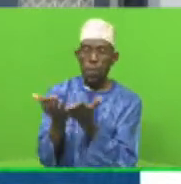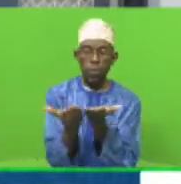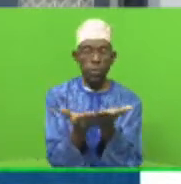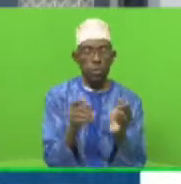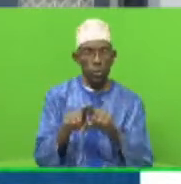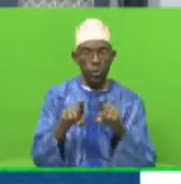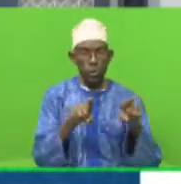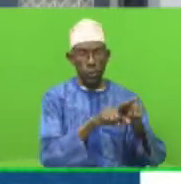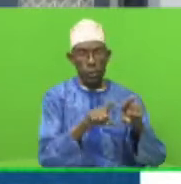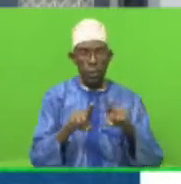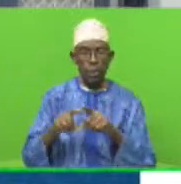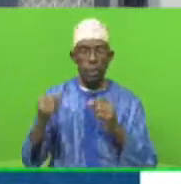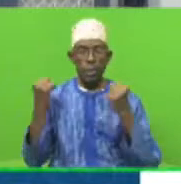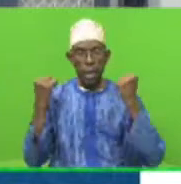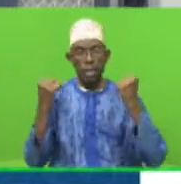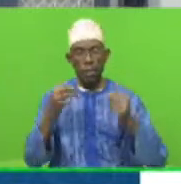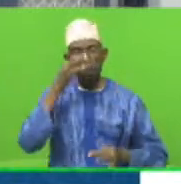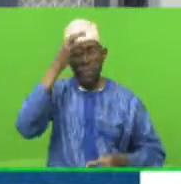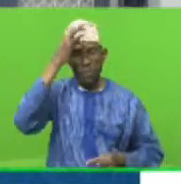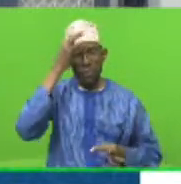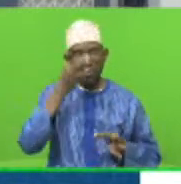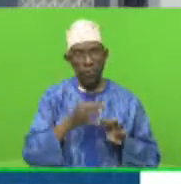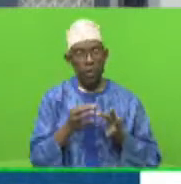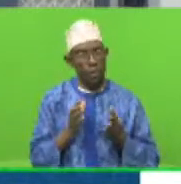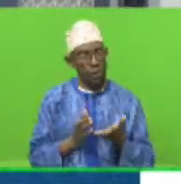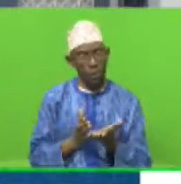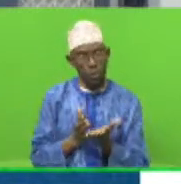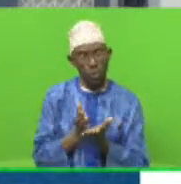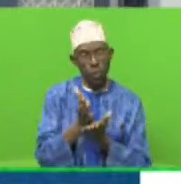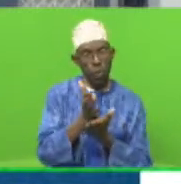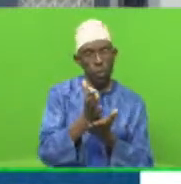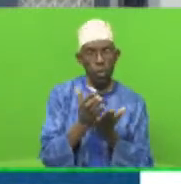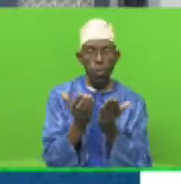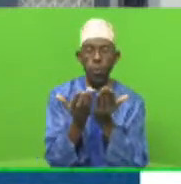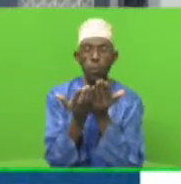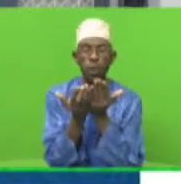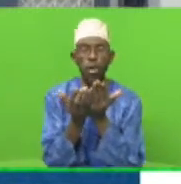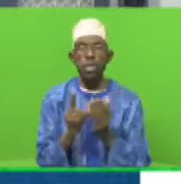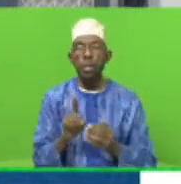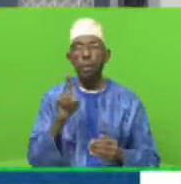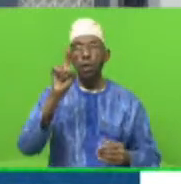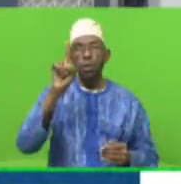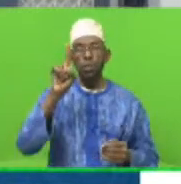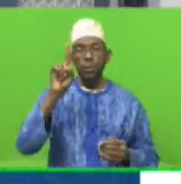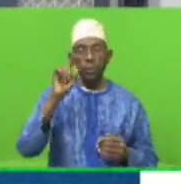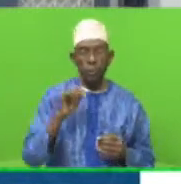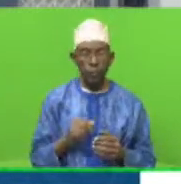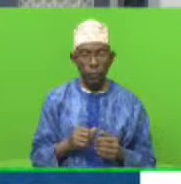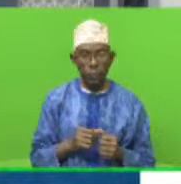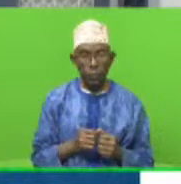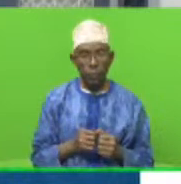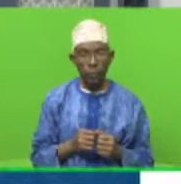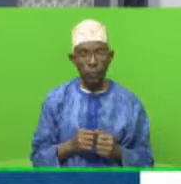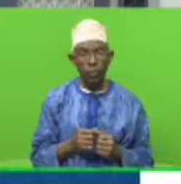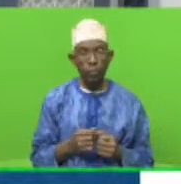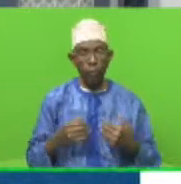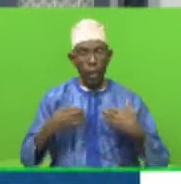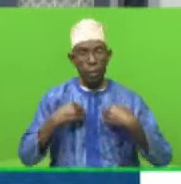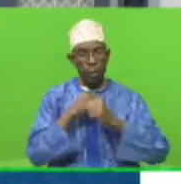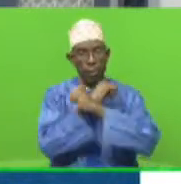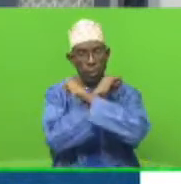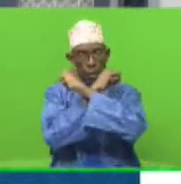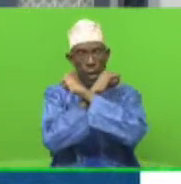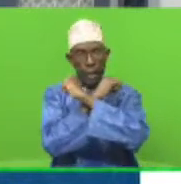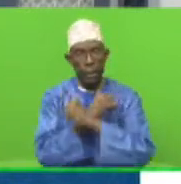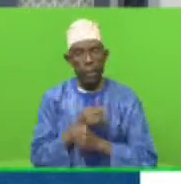also strengthen your fitra through worshipping, through applying that knowledge. And you will protect